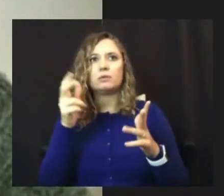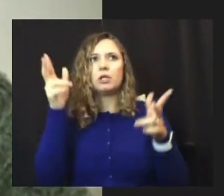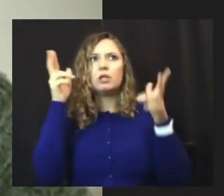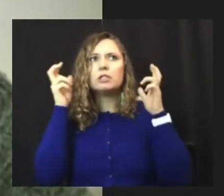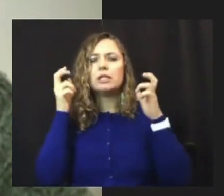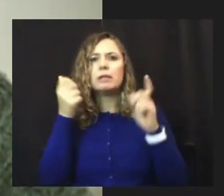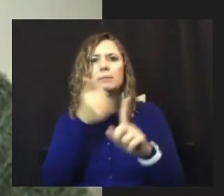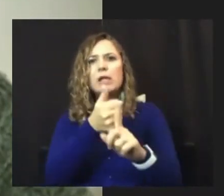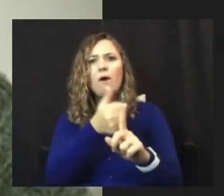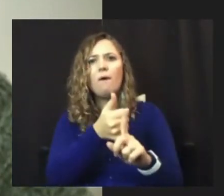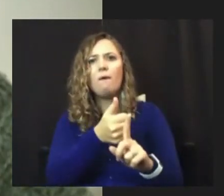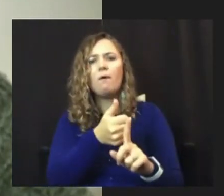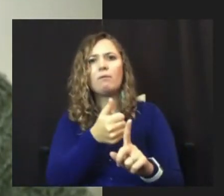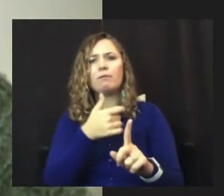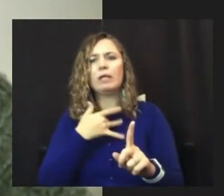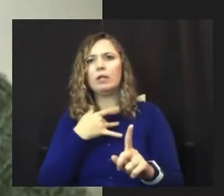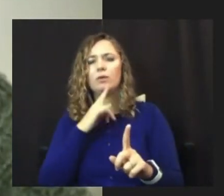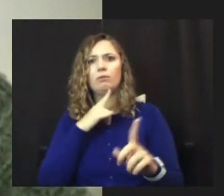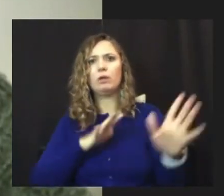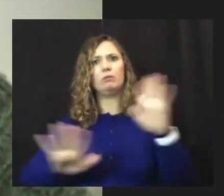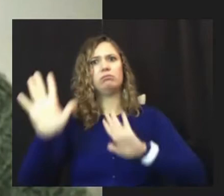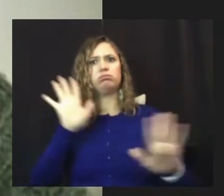and being disoriented.